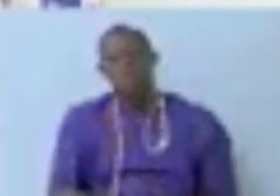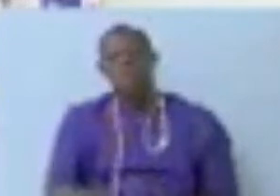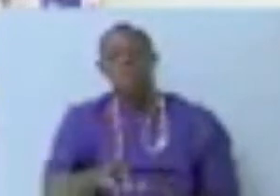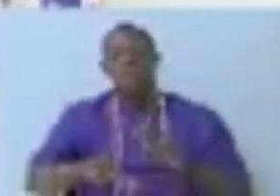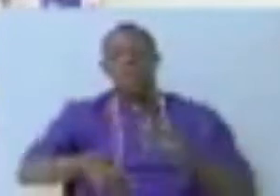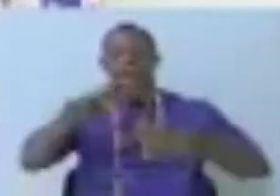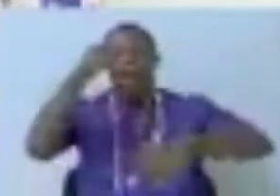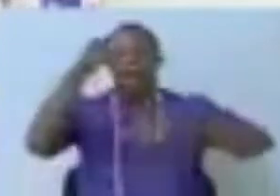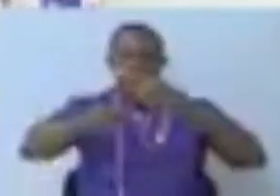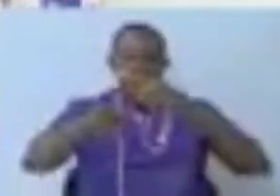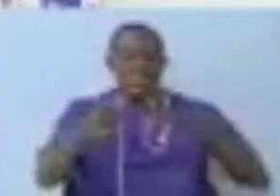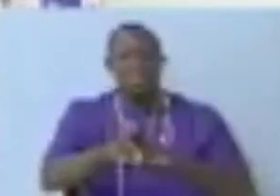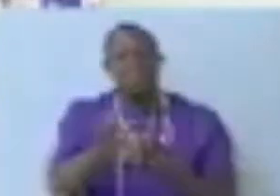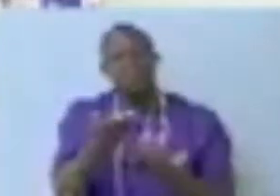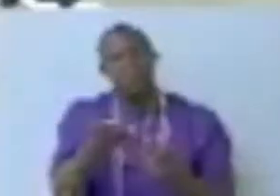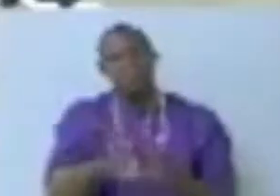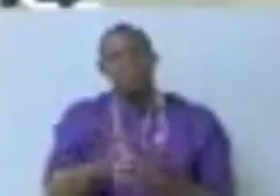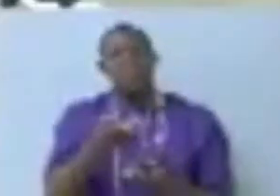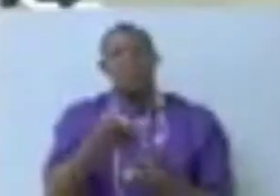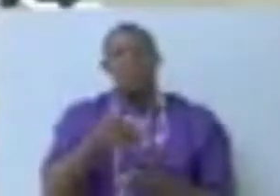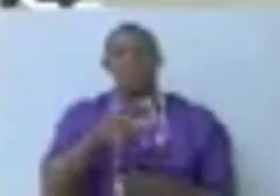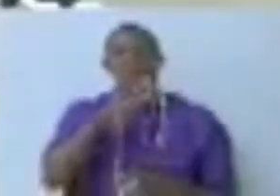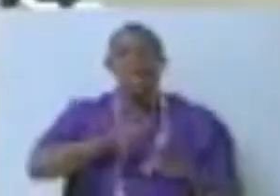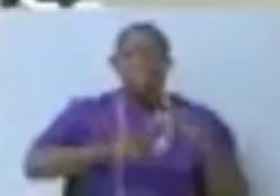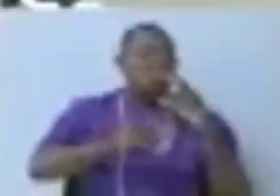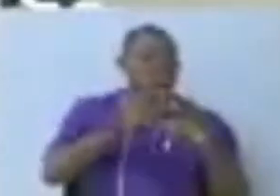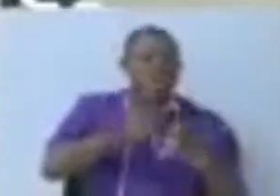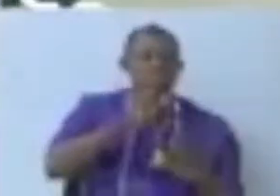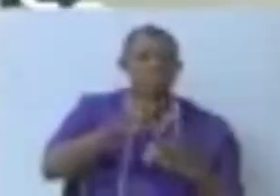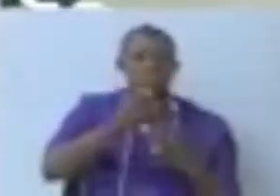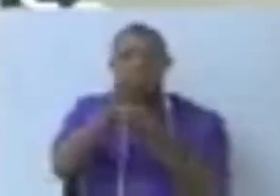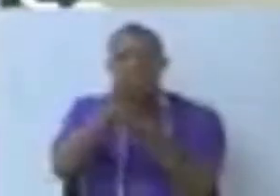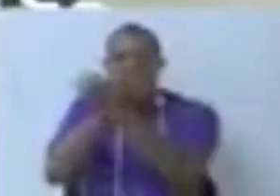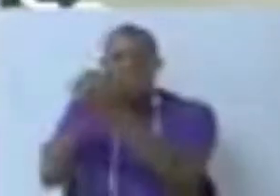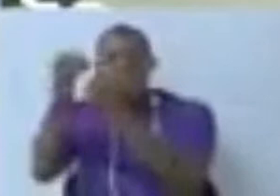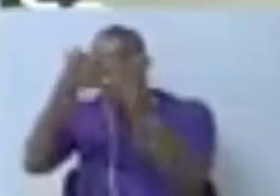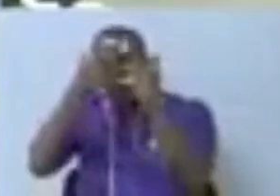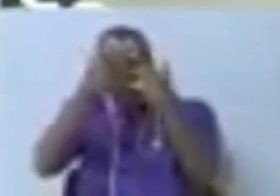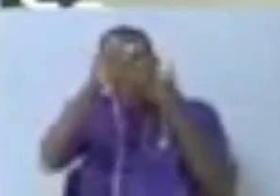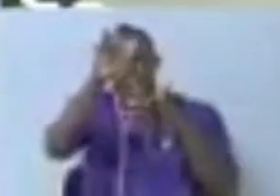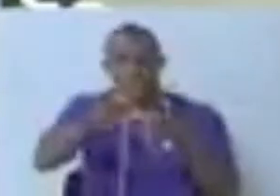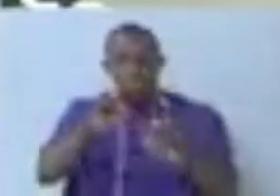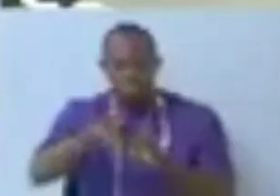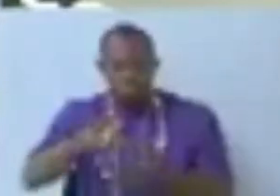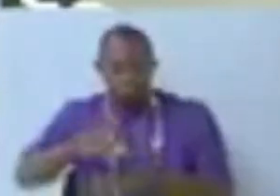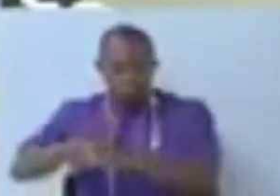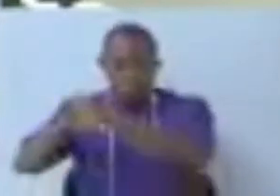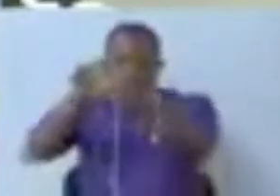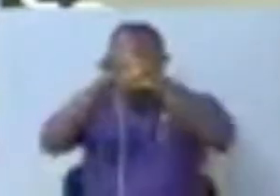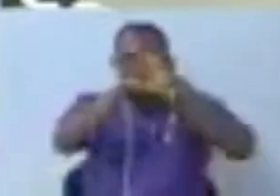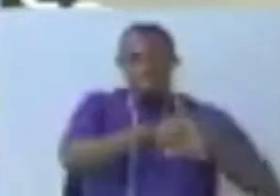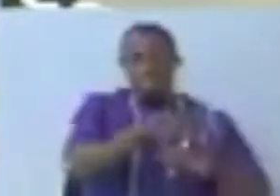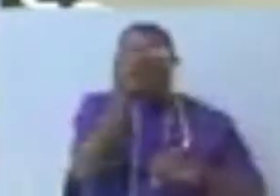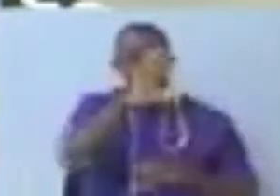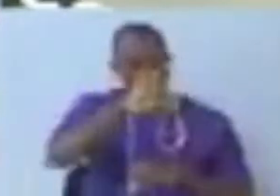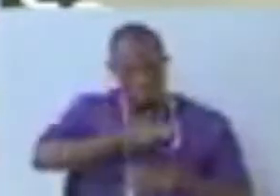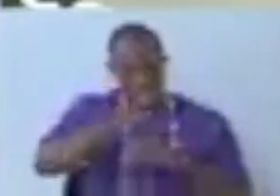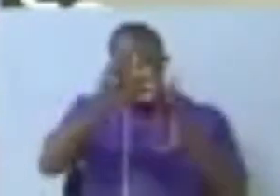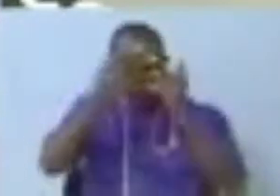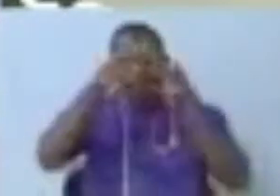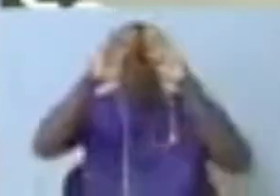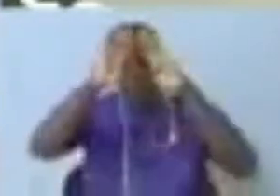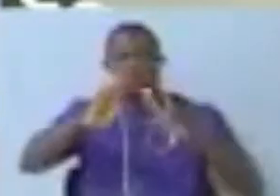After the male inmates were removed from their cells at the security wing and Lady Tabara from the female wing, they